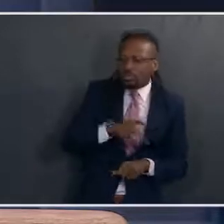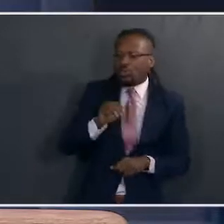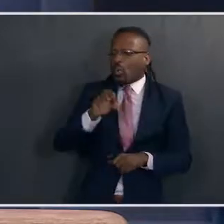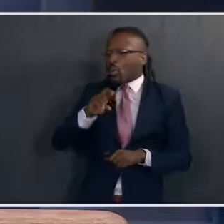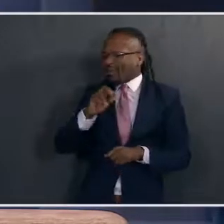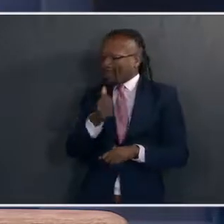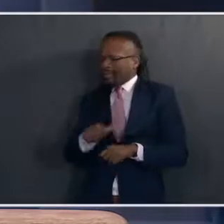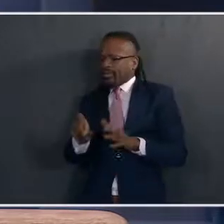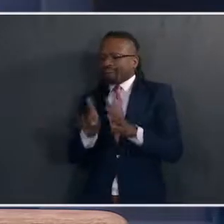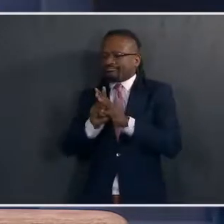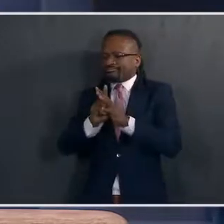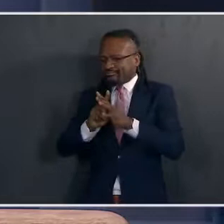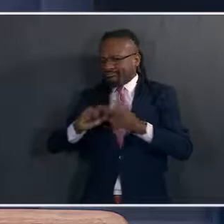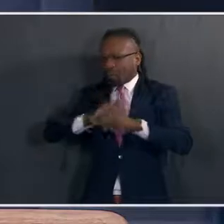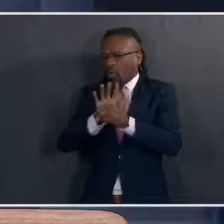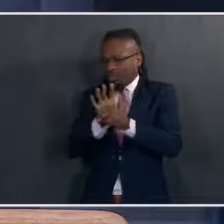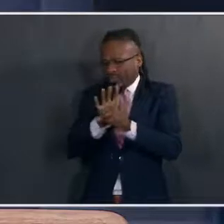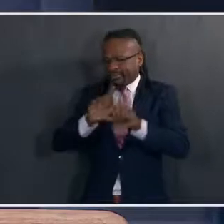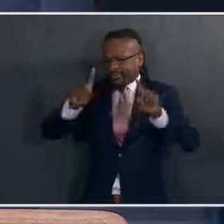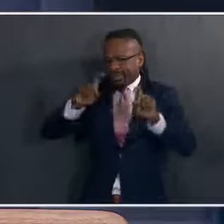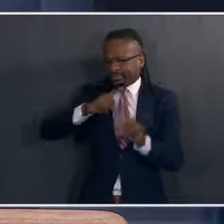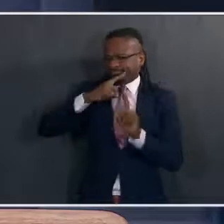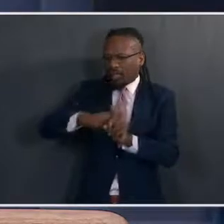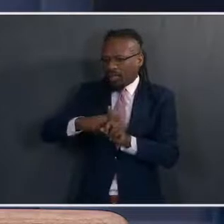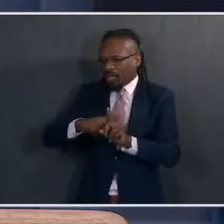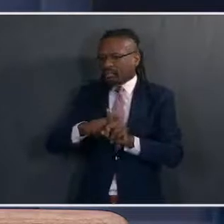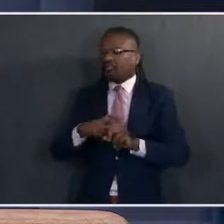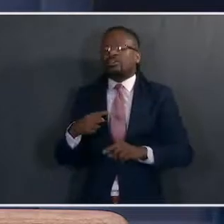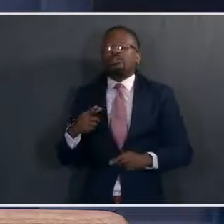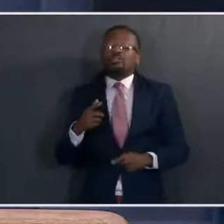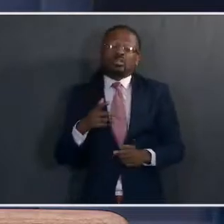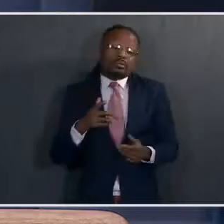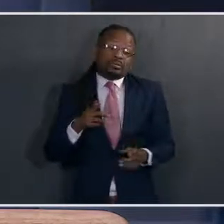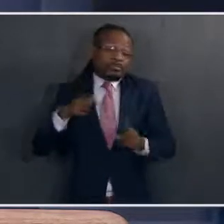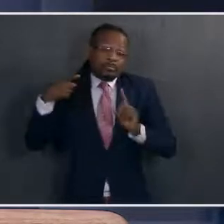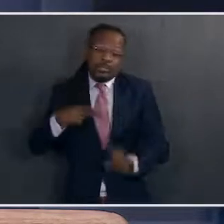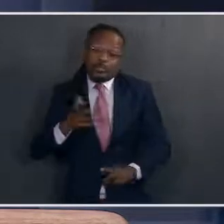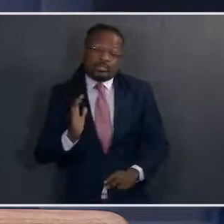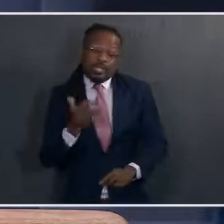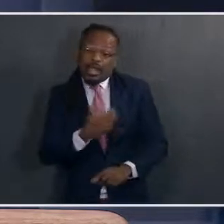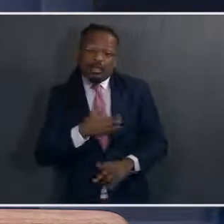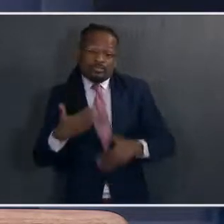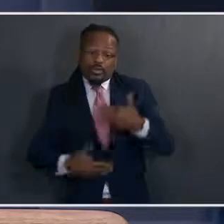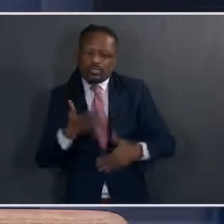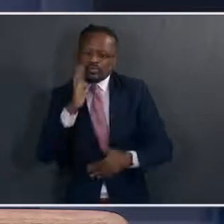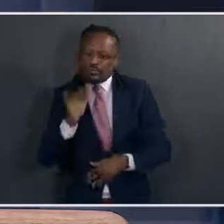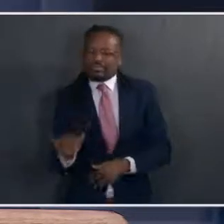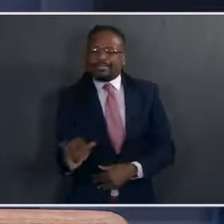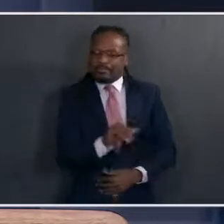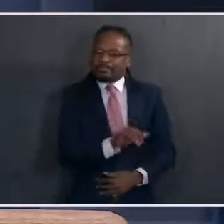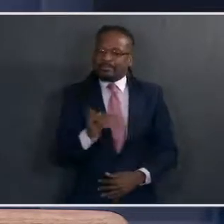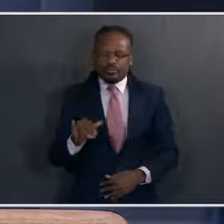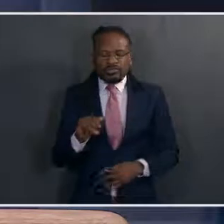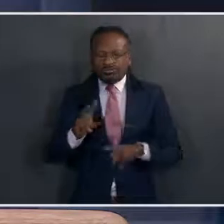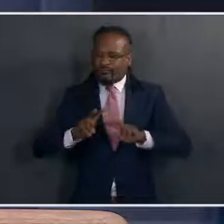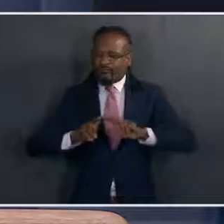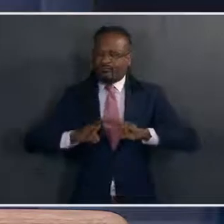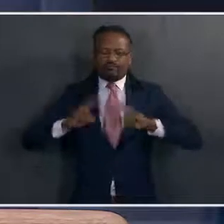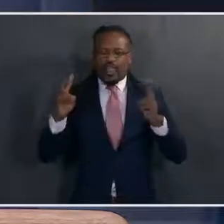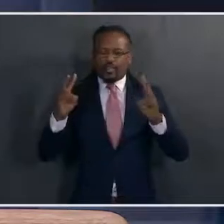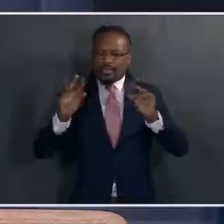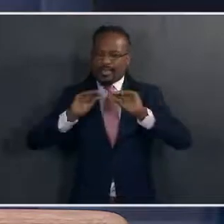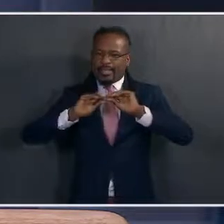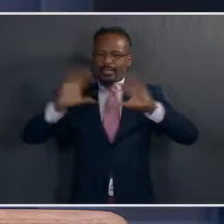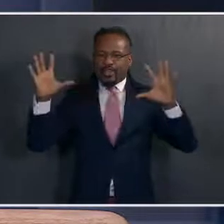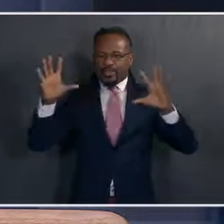positive test. And so we will certainly model that transparency if and when that occurs here, and